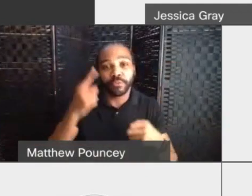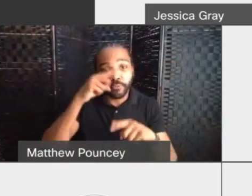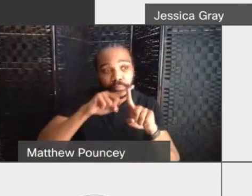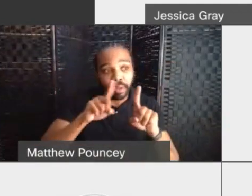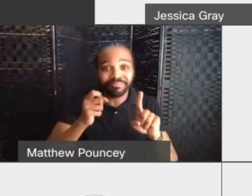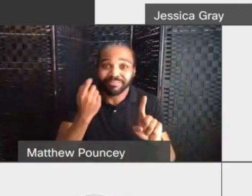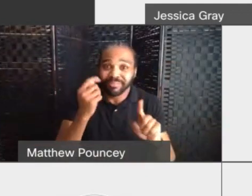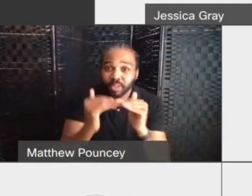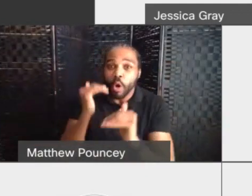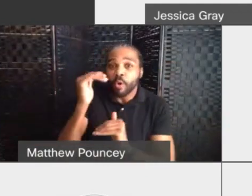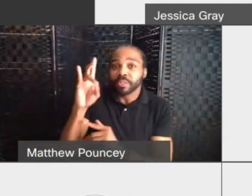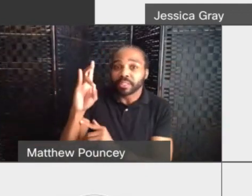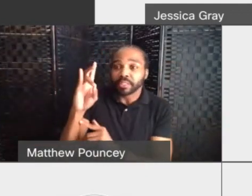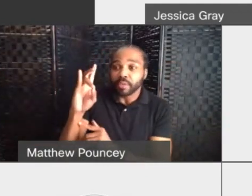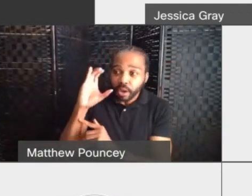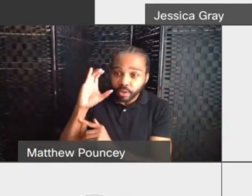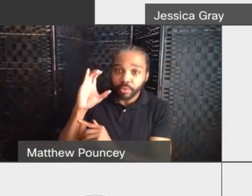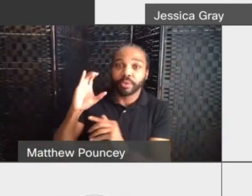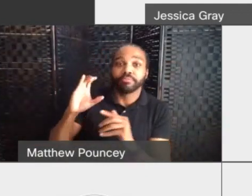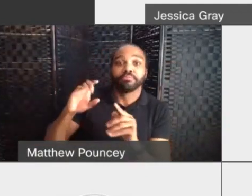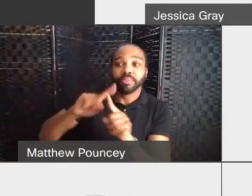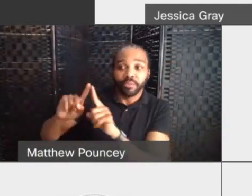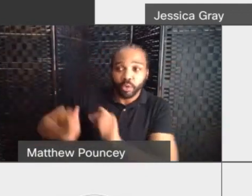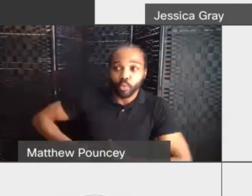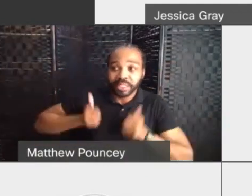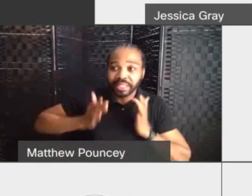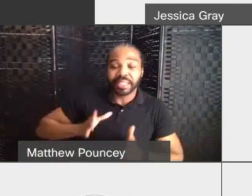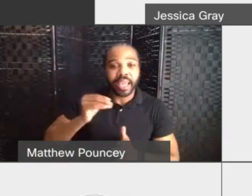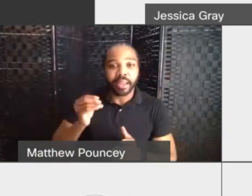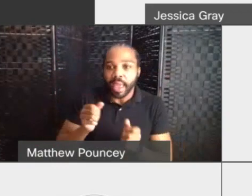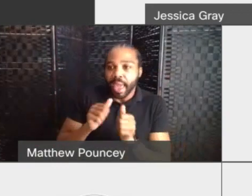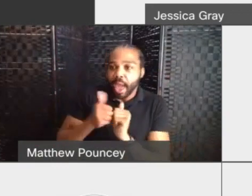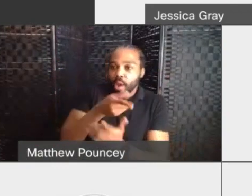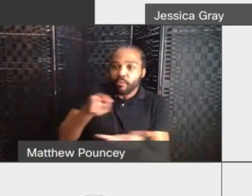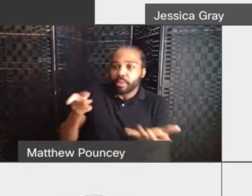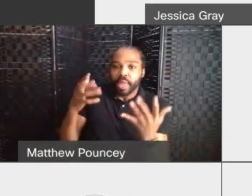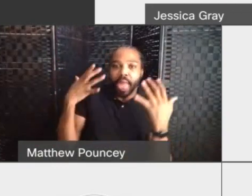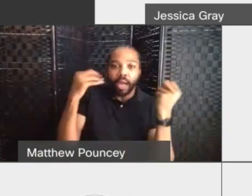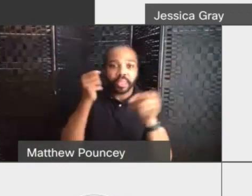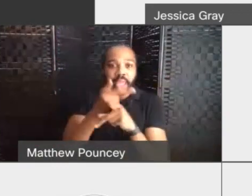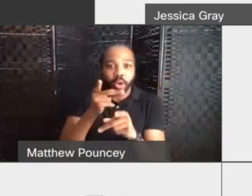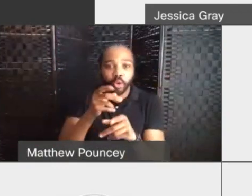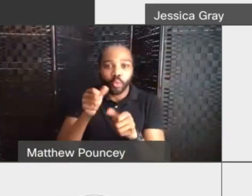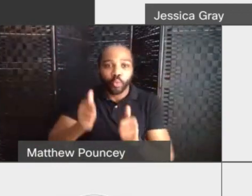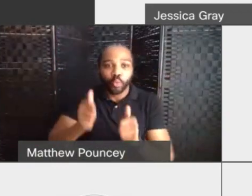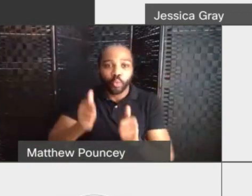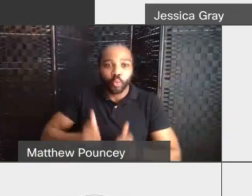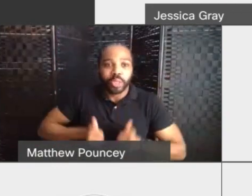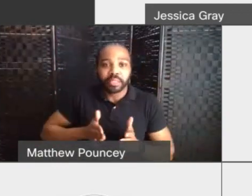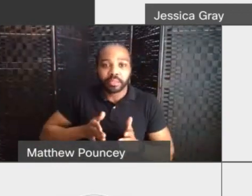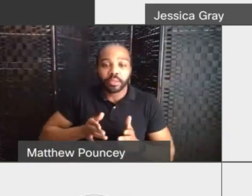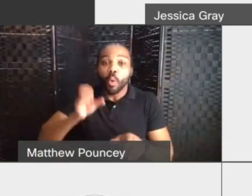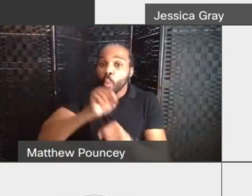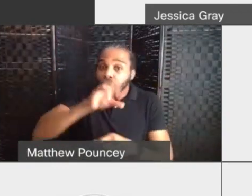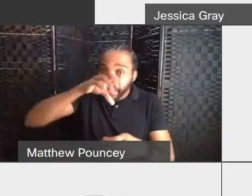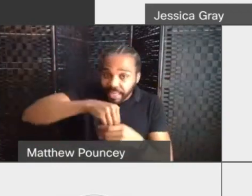700,000 residents and however many healthcare professionals that work in DC but don't necessarily live in DC, we